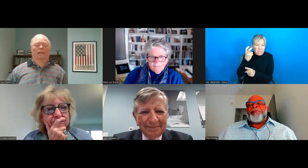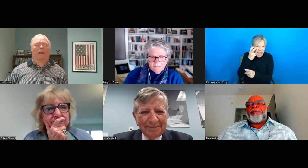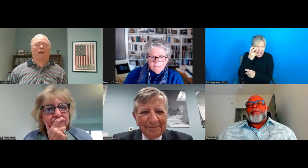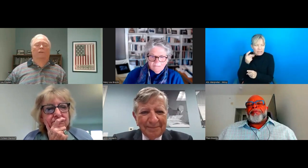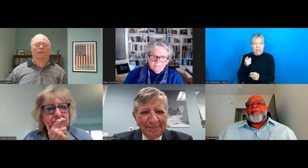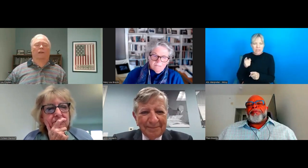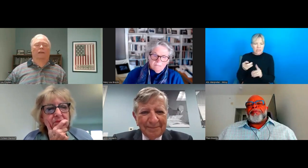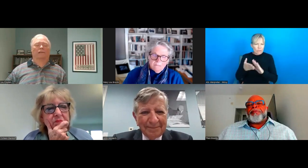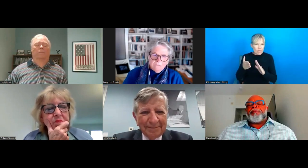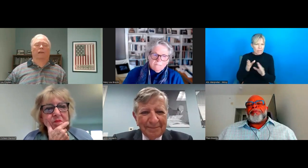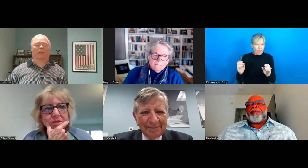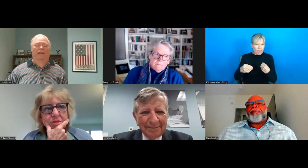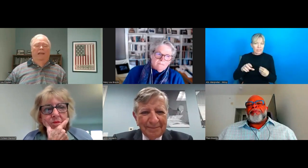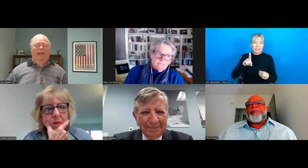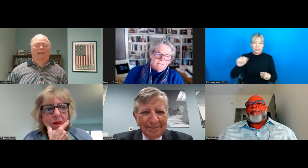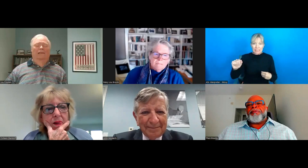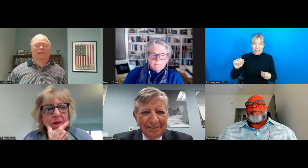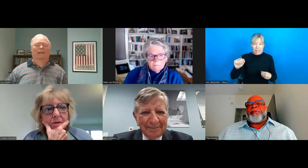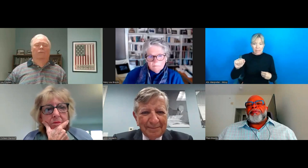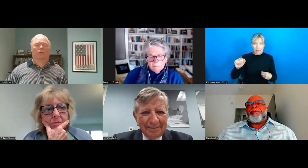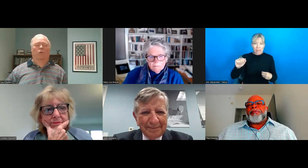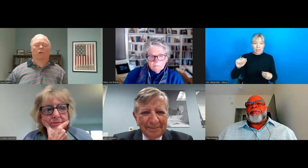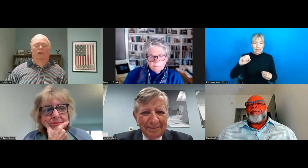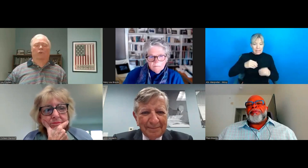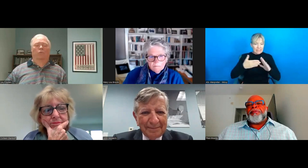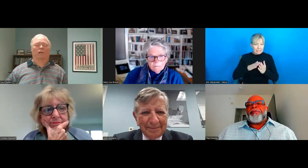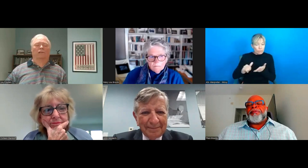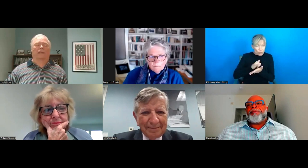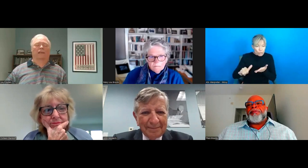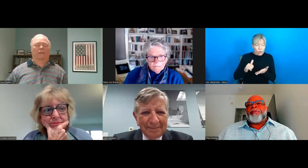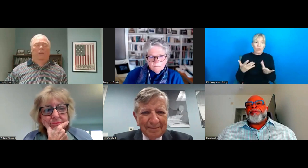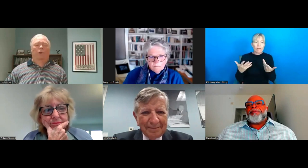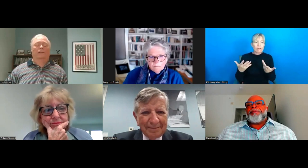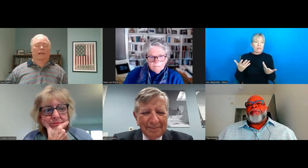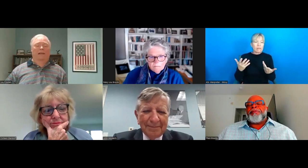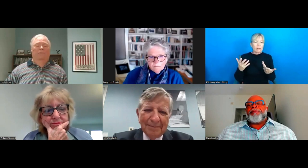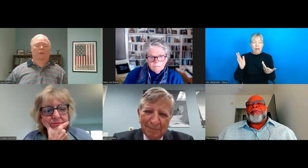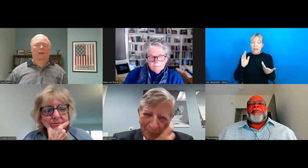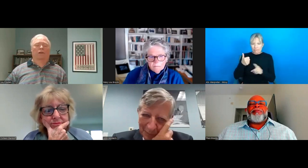ran the Office on Disability in the city of New York and who was the